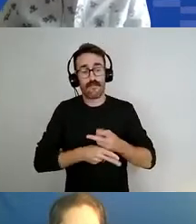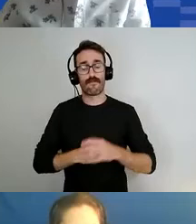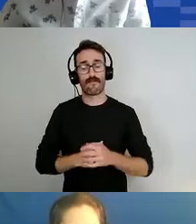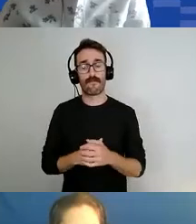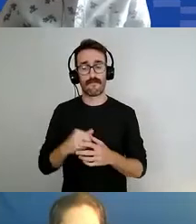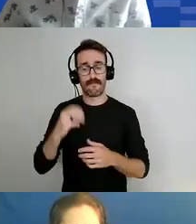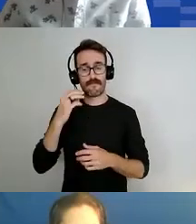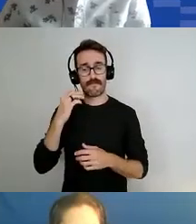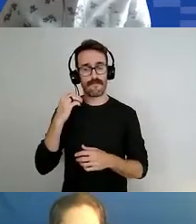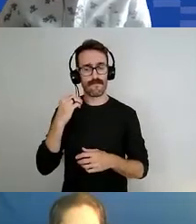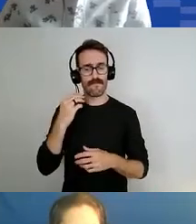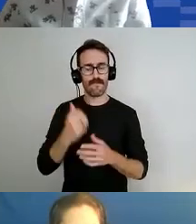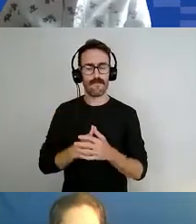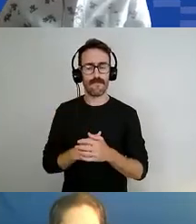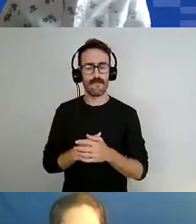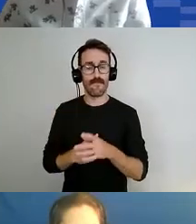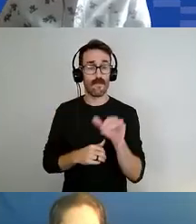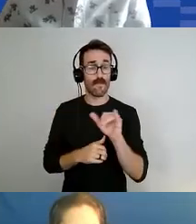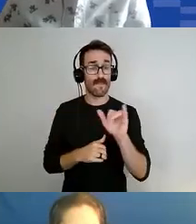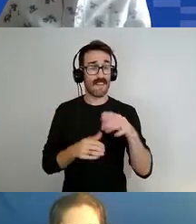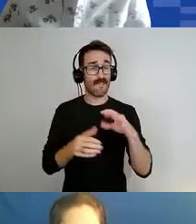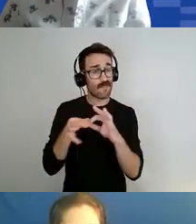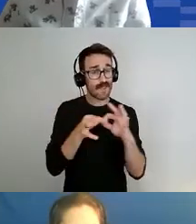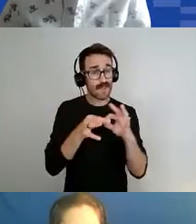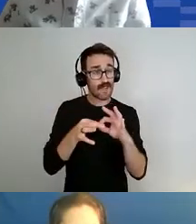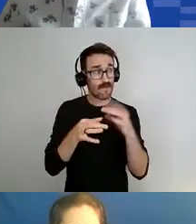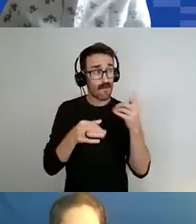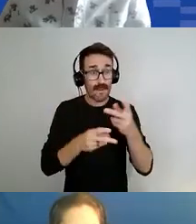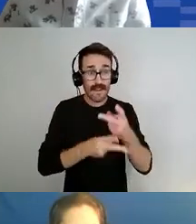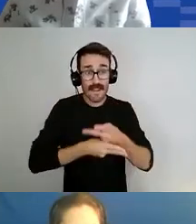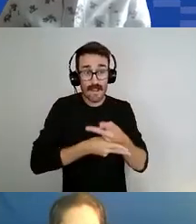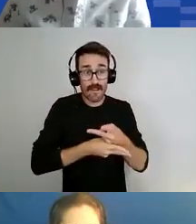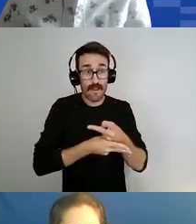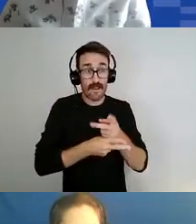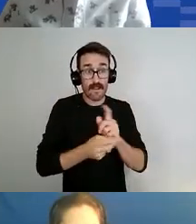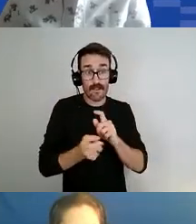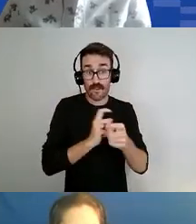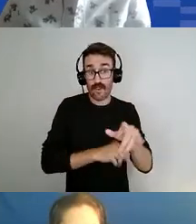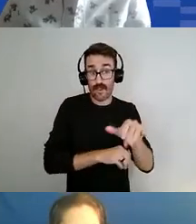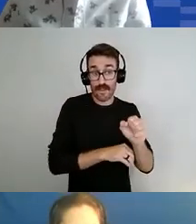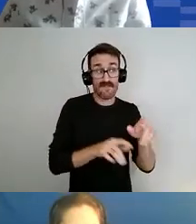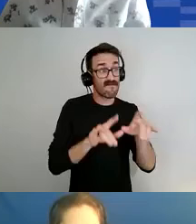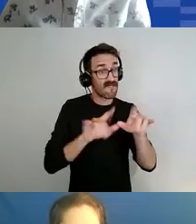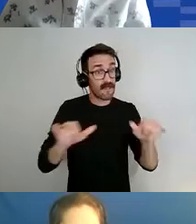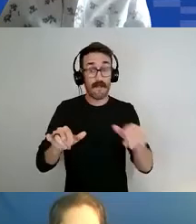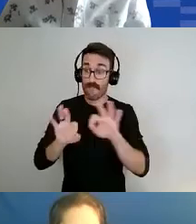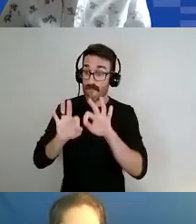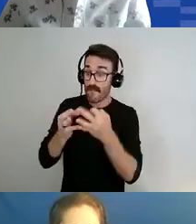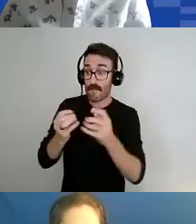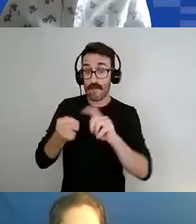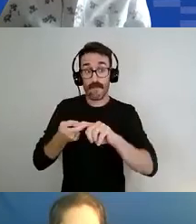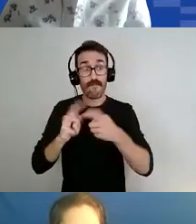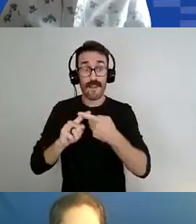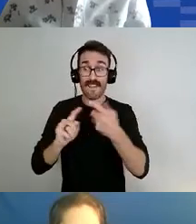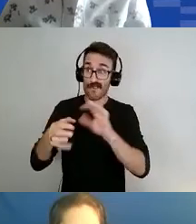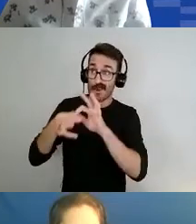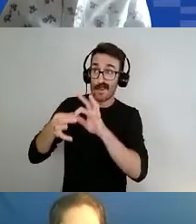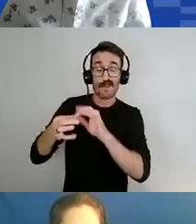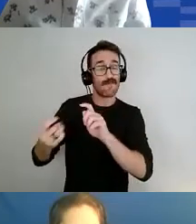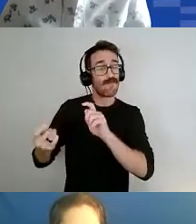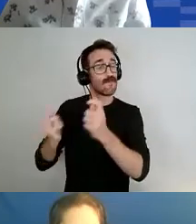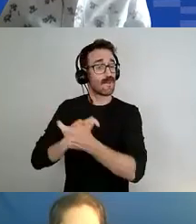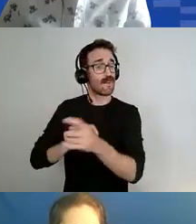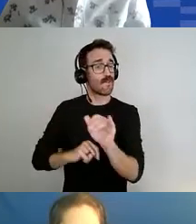change kind of within the caring relationship or primary relationship, but also with extended family members or friends, and what